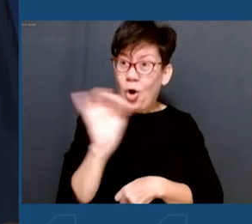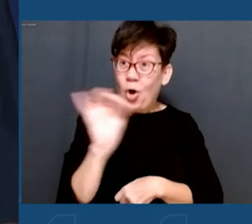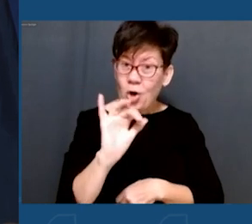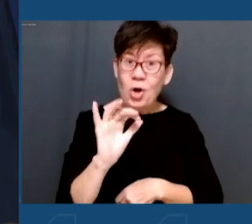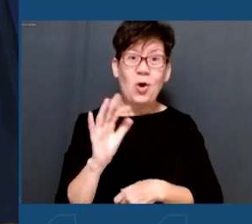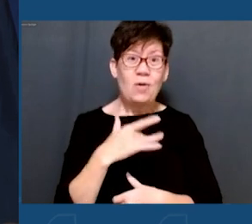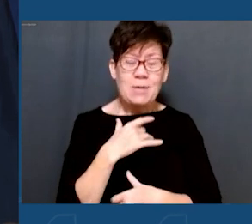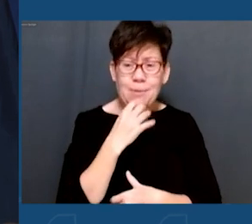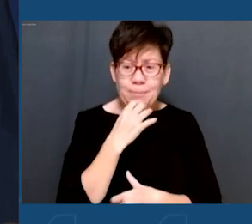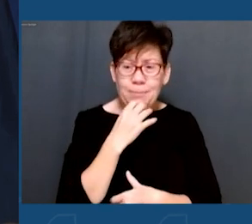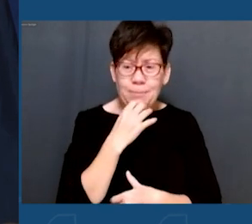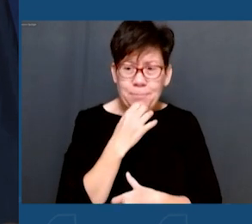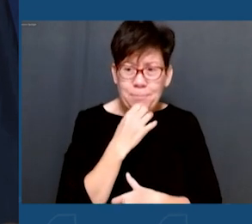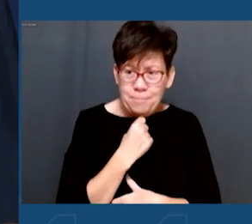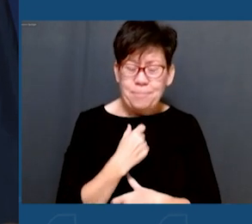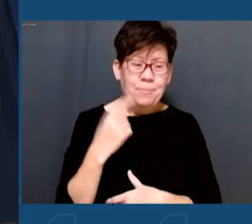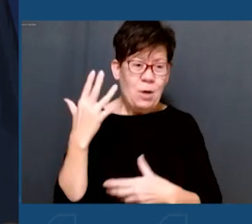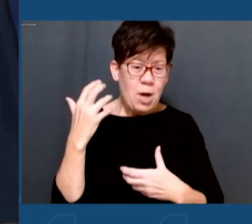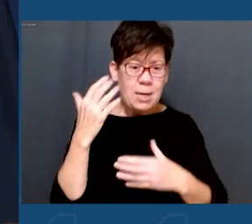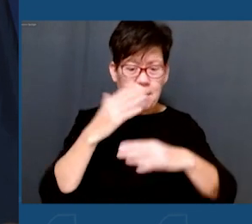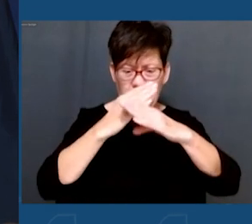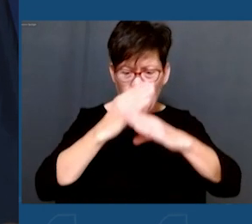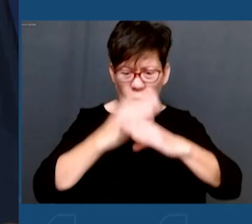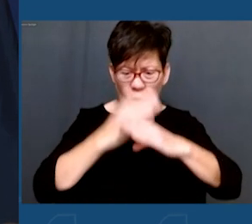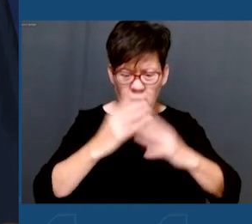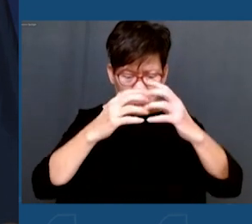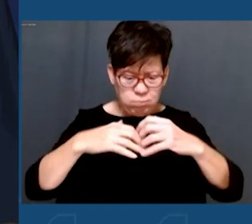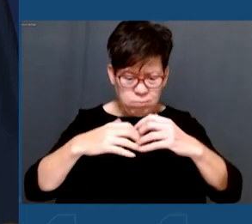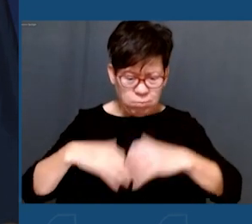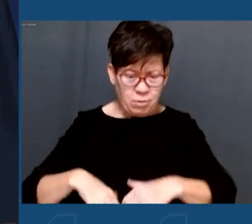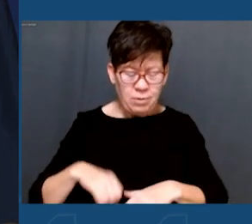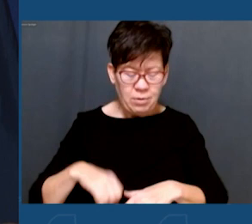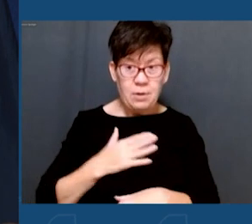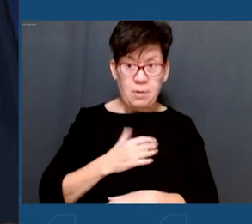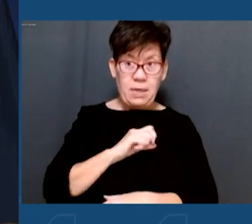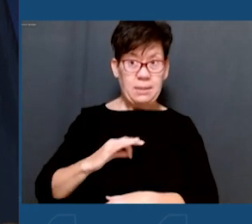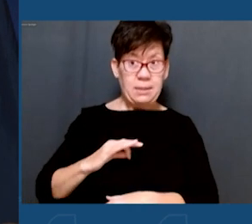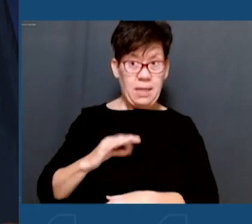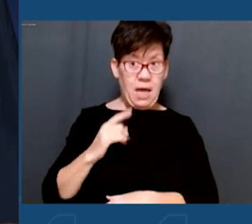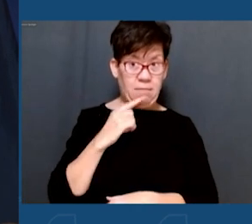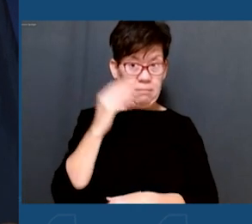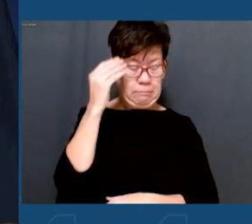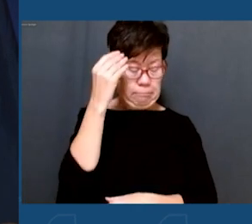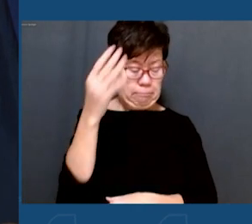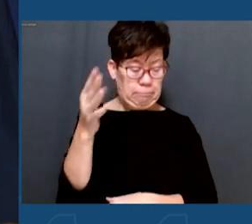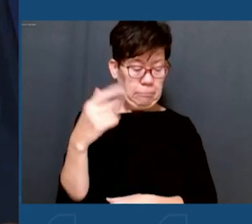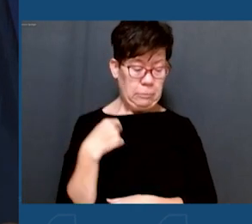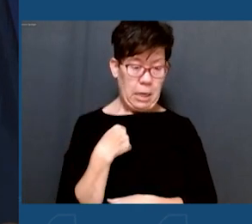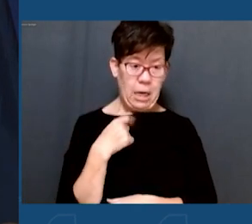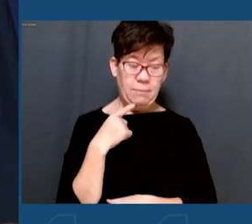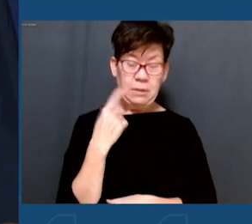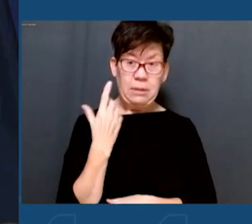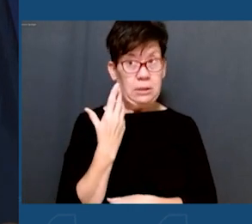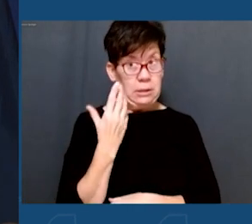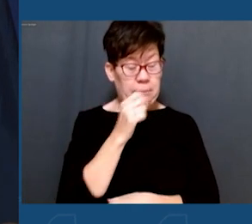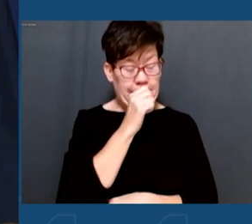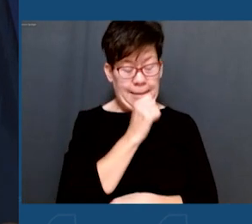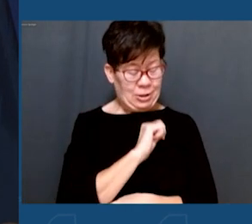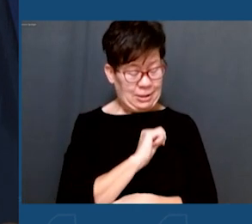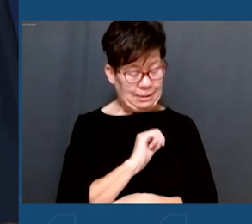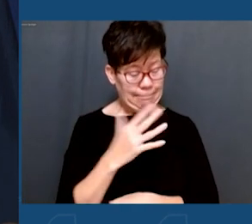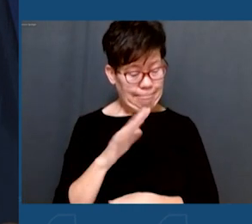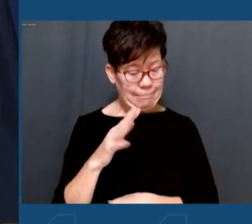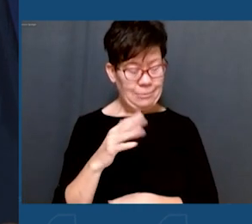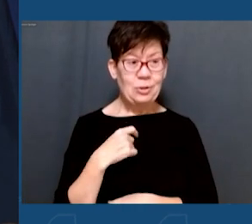am. And my staff will tell you I have some rampant impatience, so I appreciate that you all find it charming because many